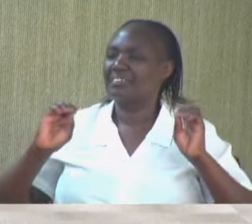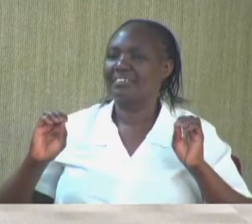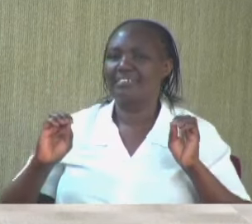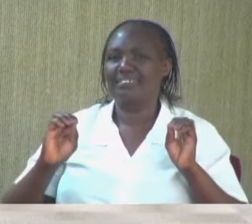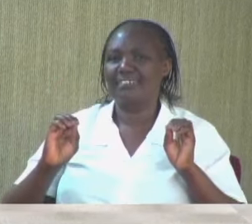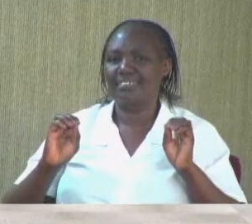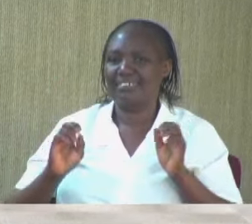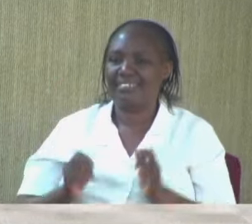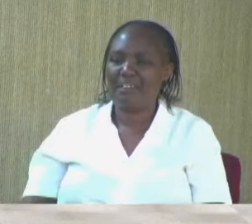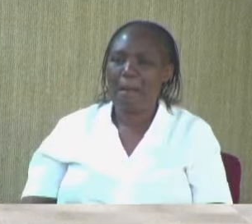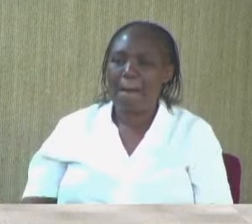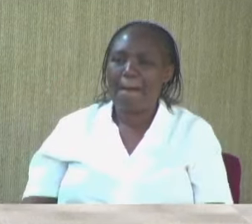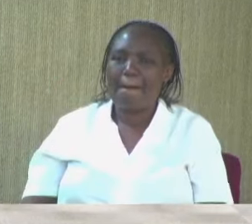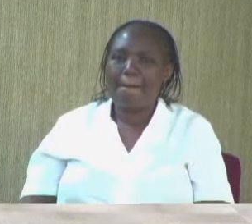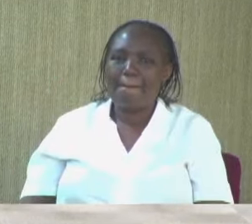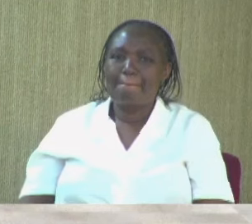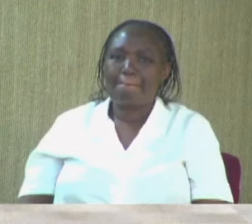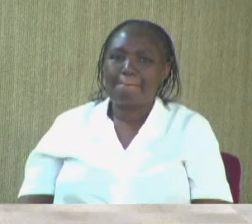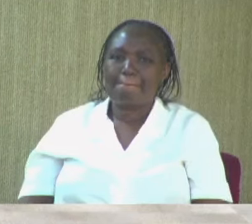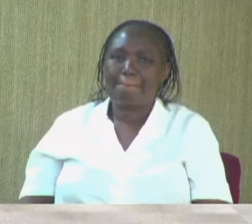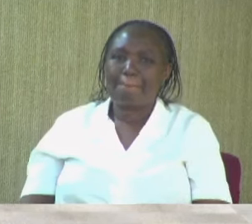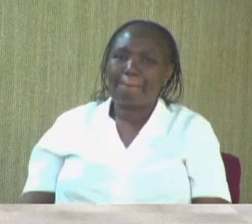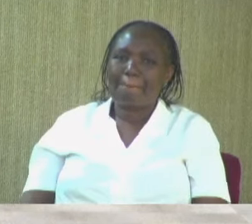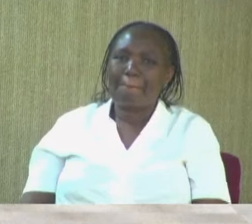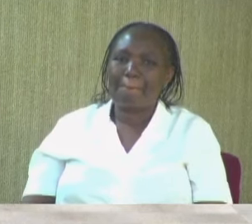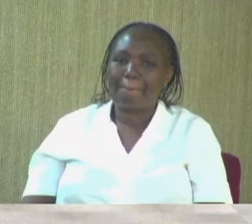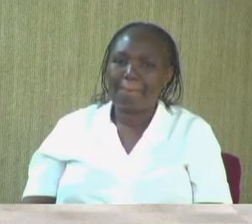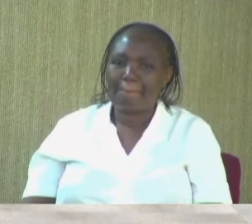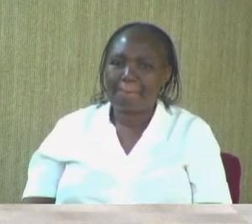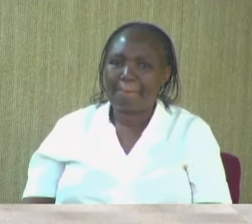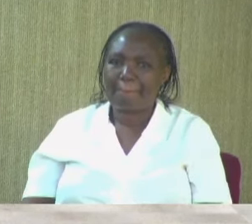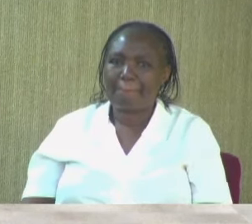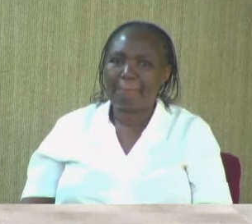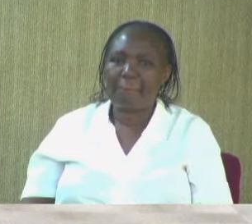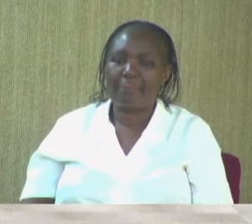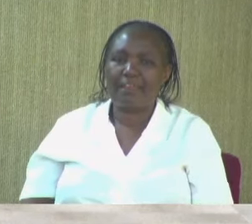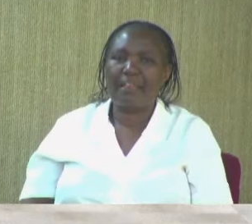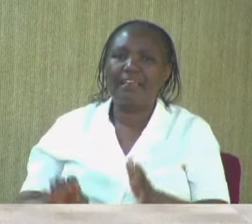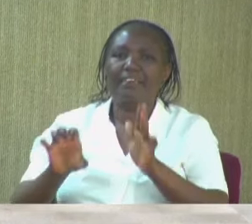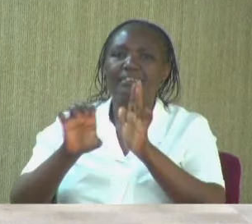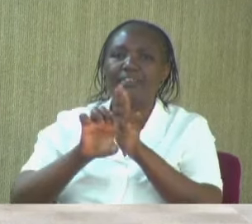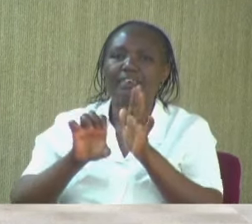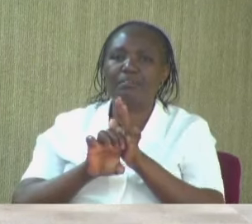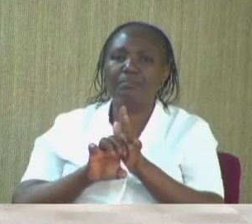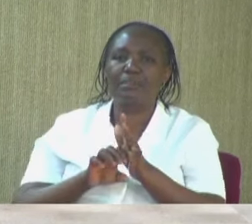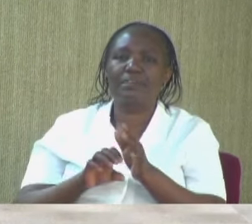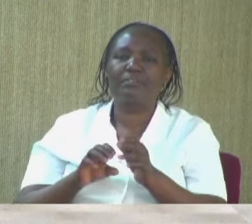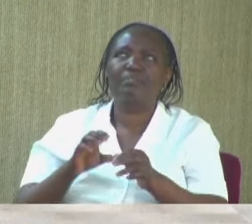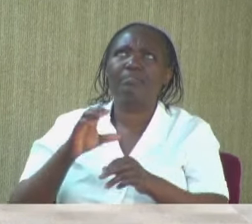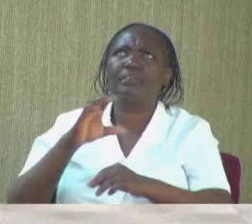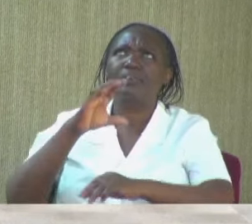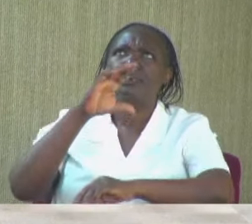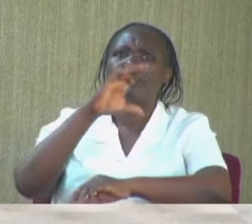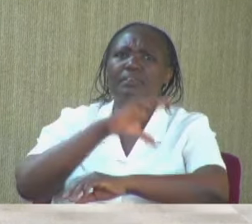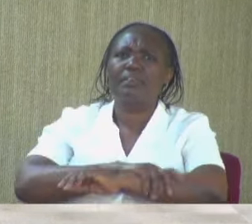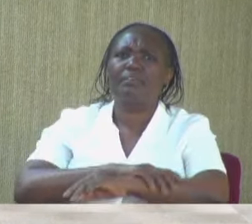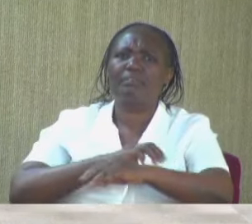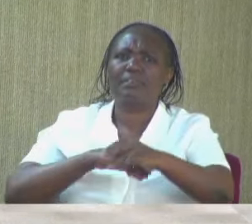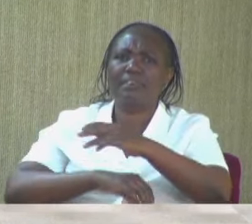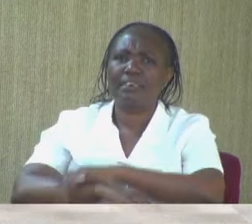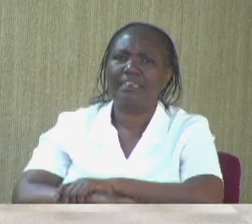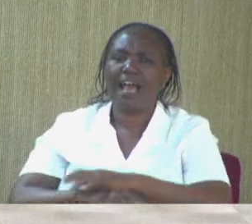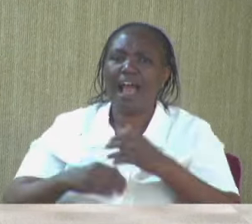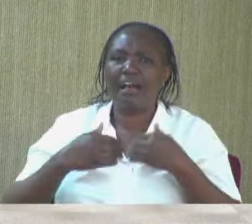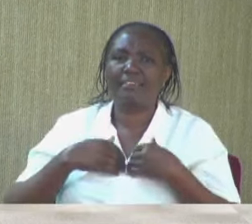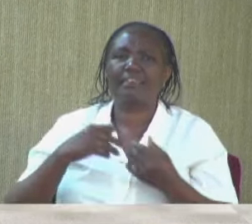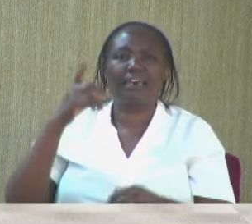Did you catch what I said? Absolutely. For example, even Nebuchadnezzar had a dream, but